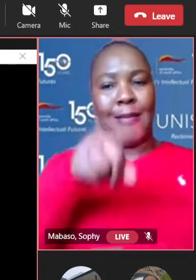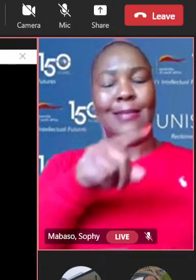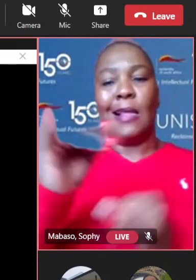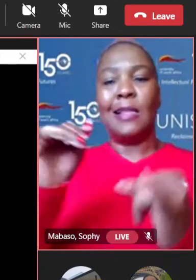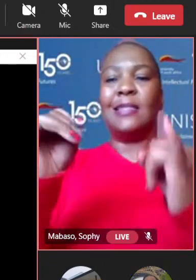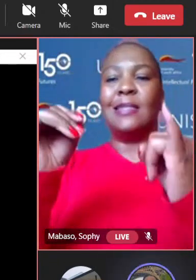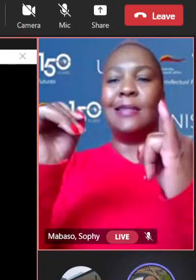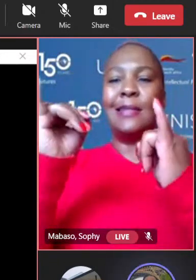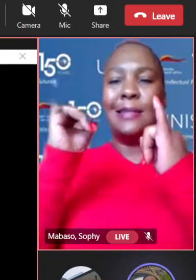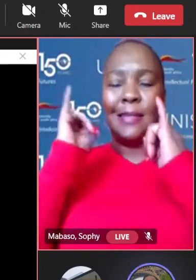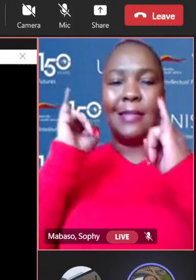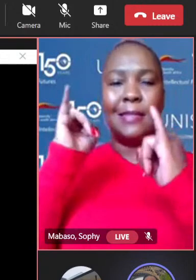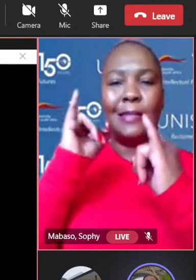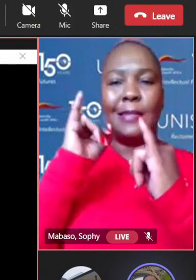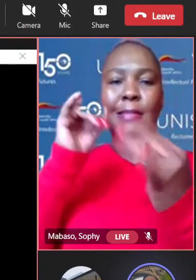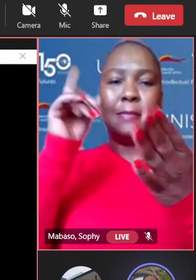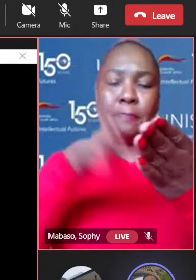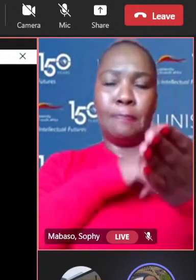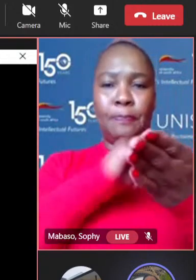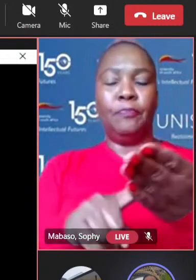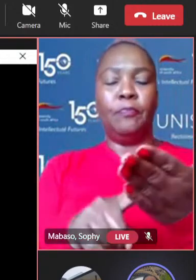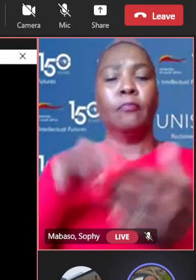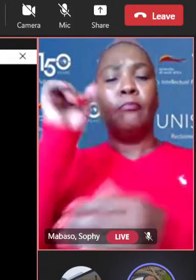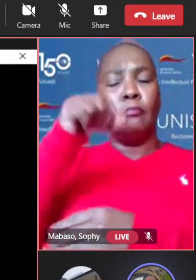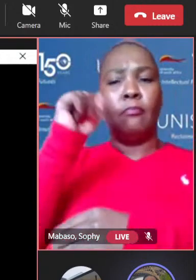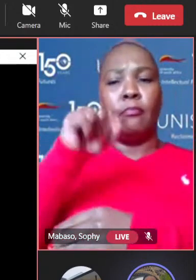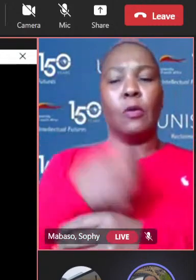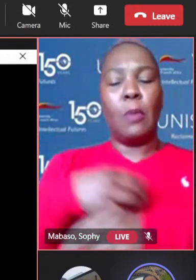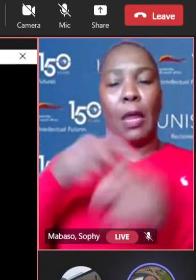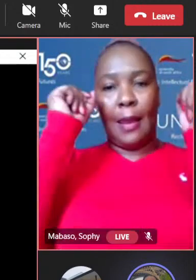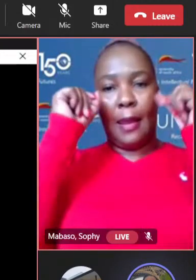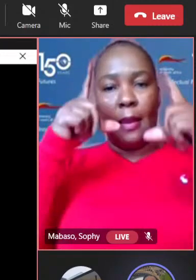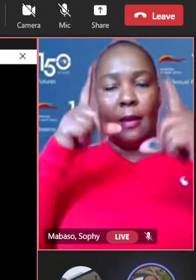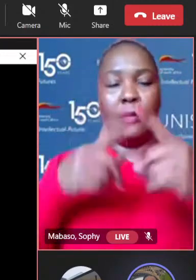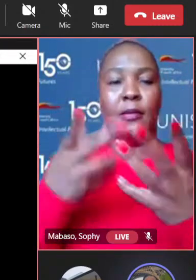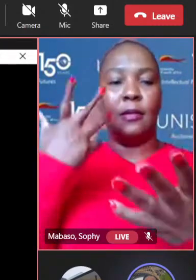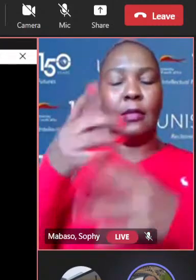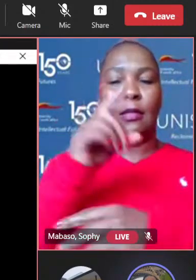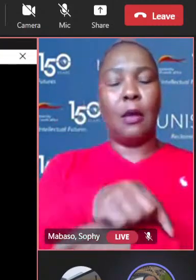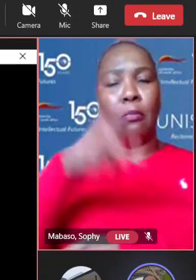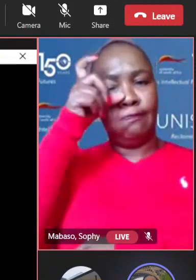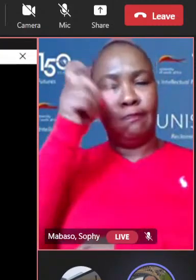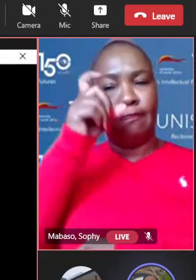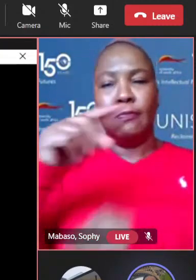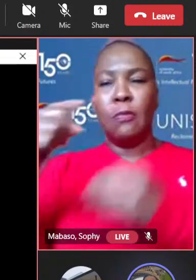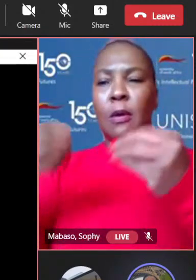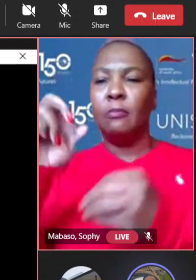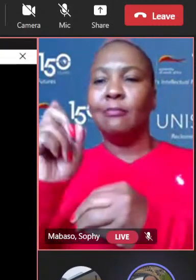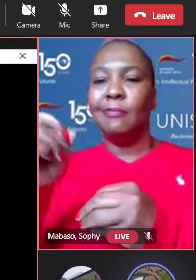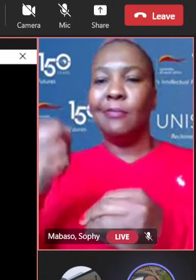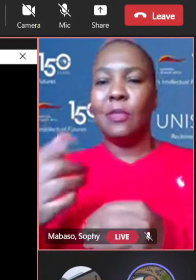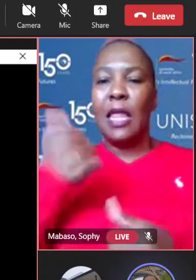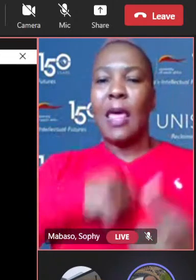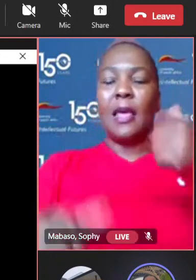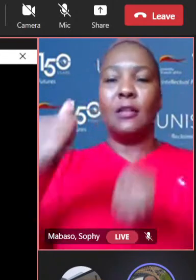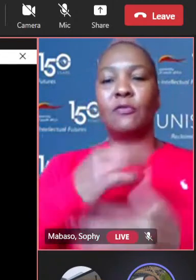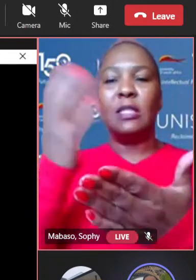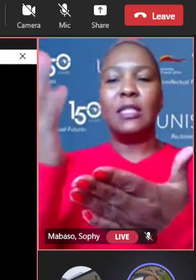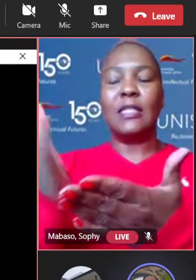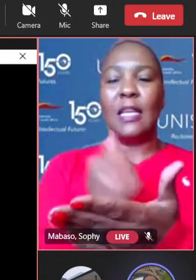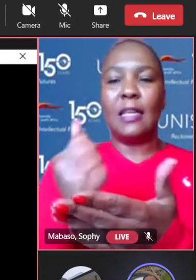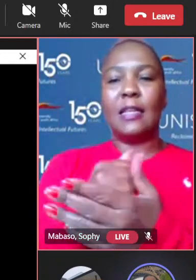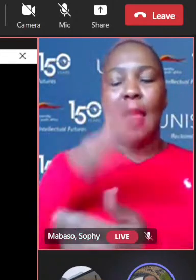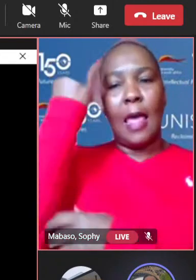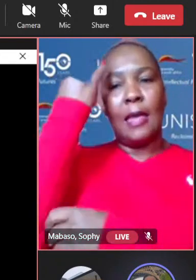offense. Of course, you might be aware of what plagiarism is all about, which is the act of taking words, ideas,